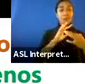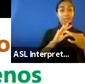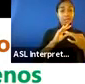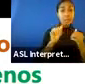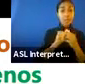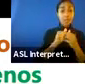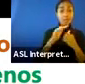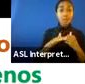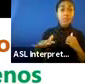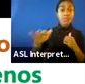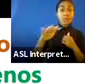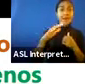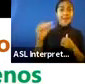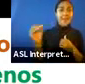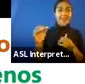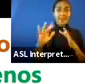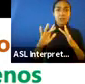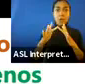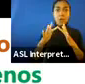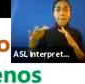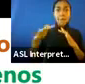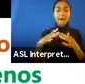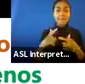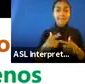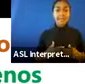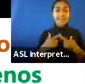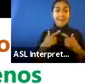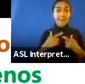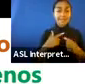Hey, Desi. So with that, yes. This is Ellen.